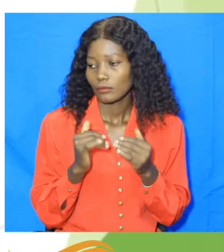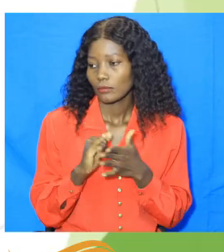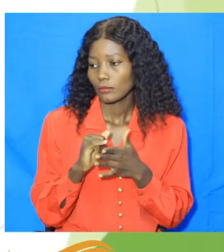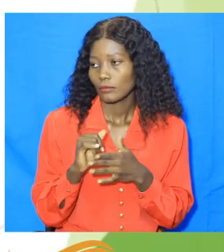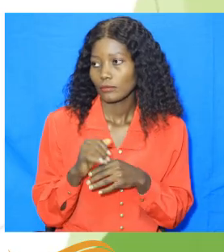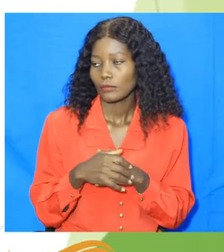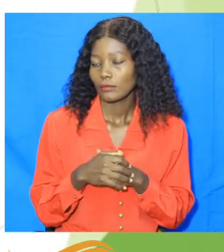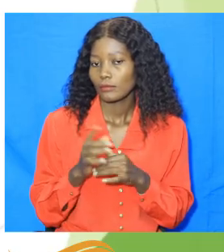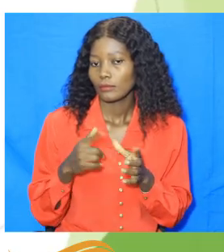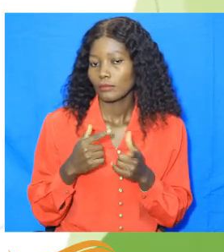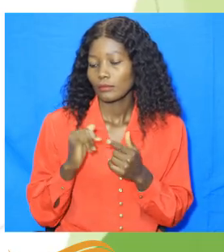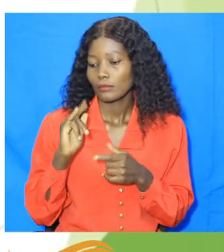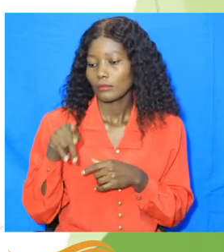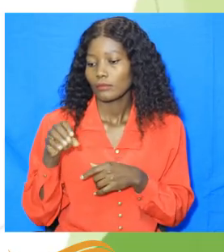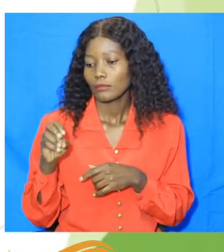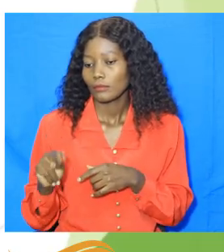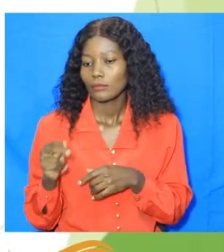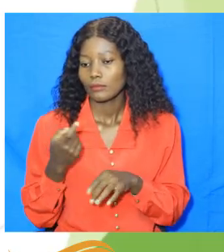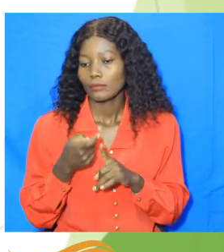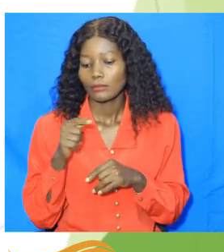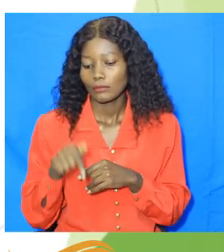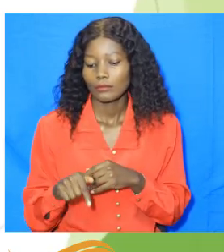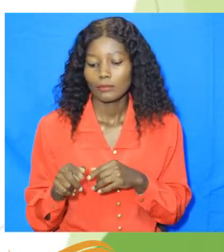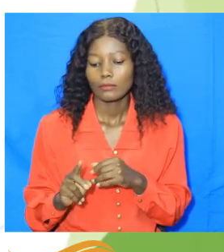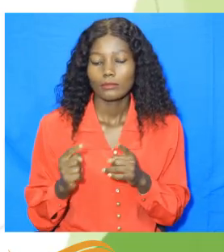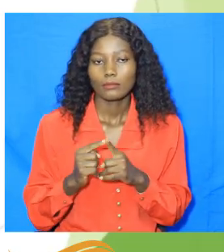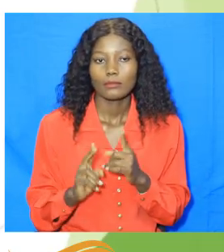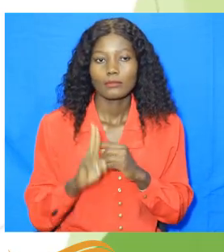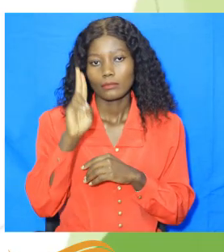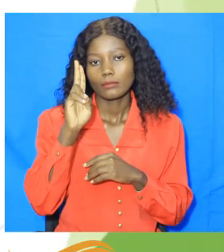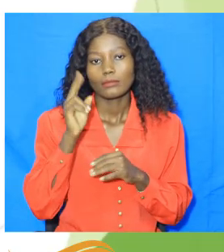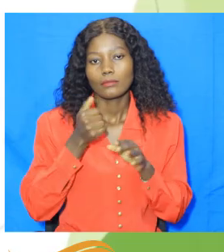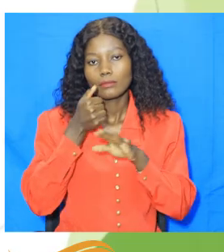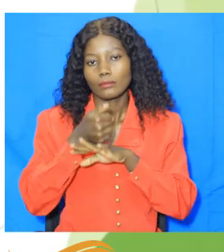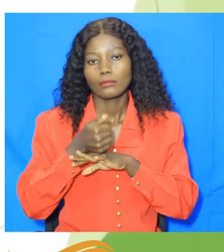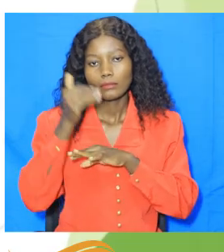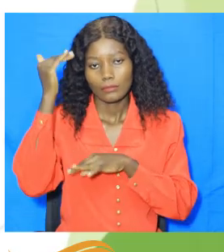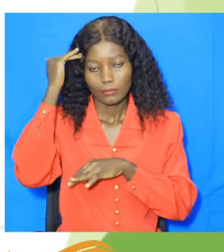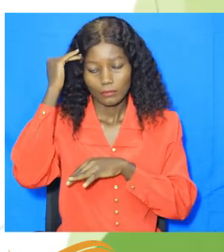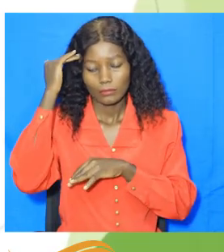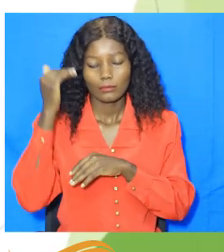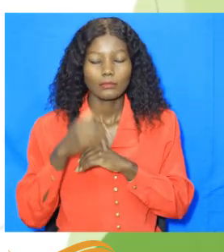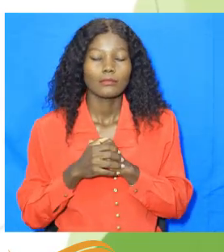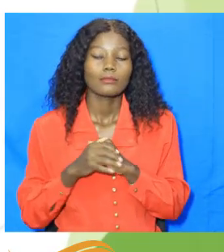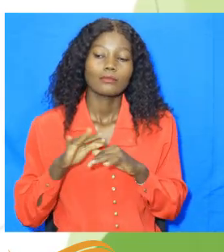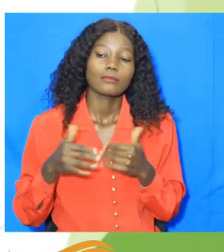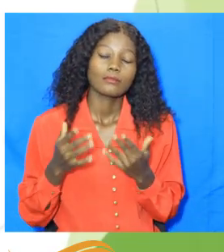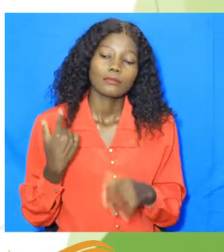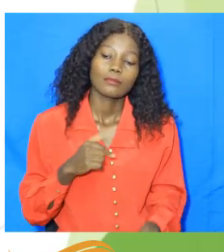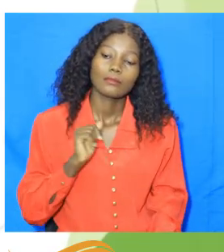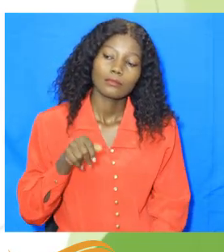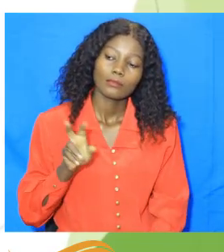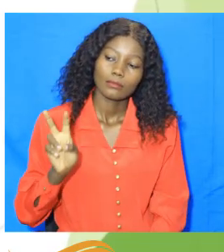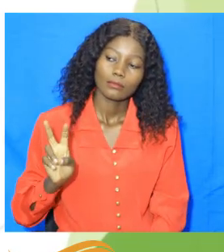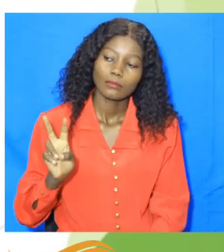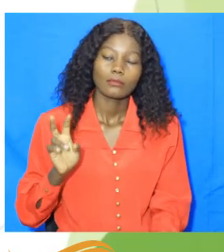for Ipon, from down here coming upwards, above the head. As we can see, this is